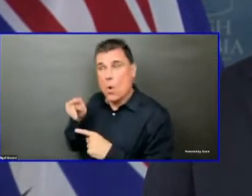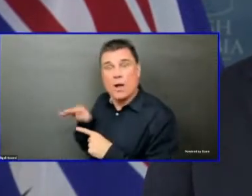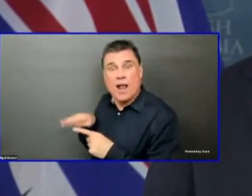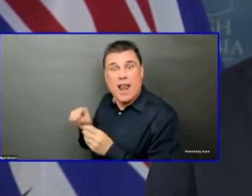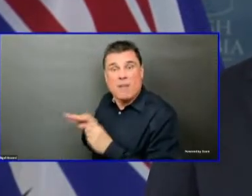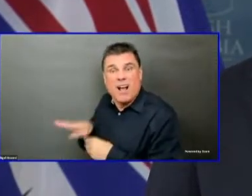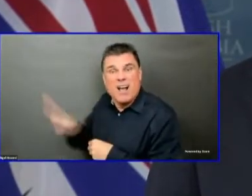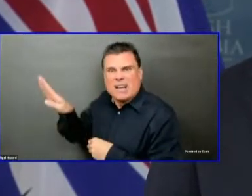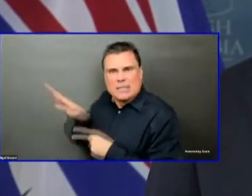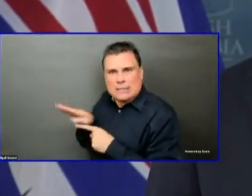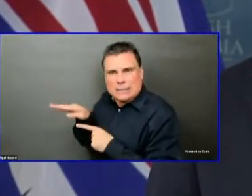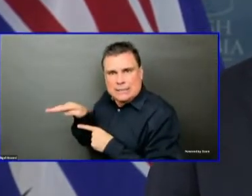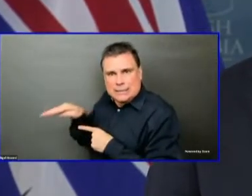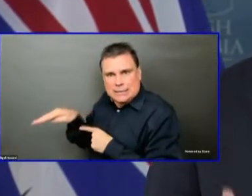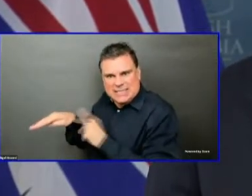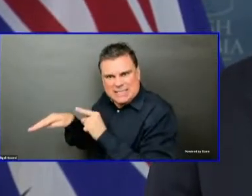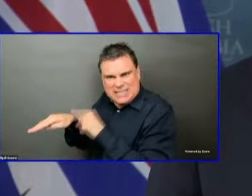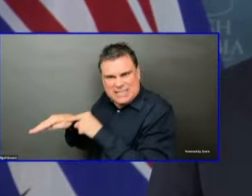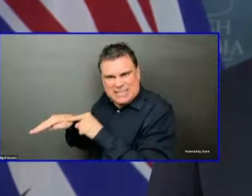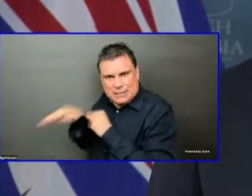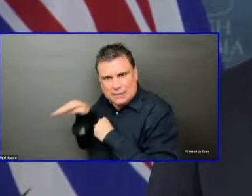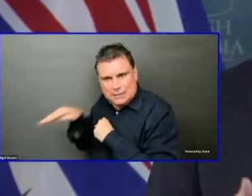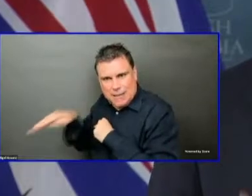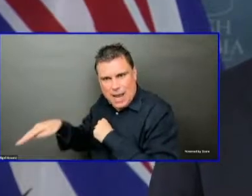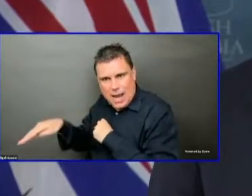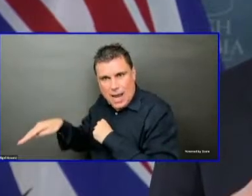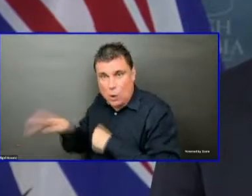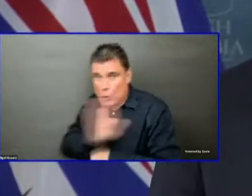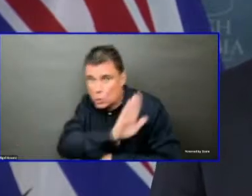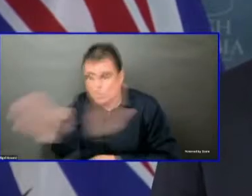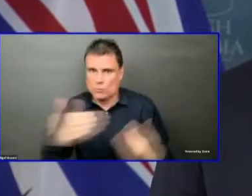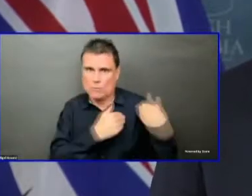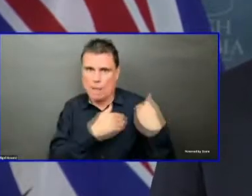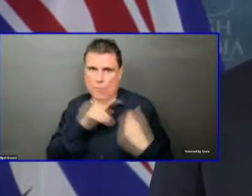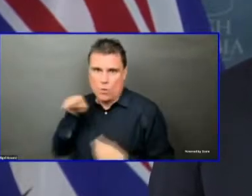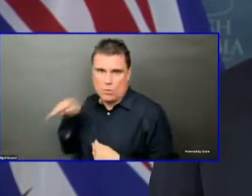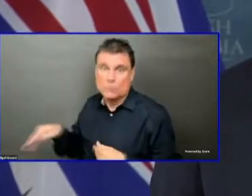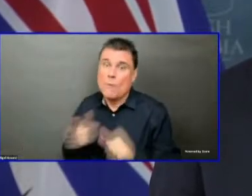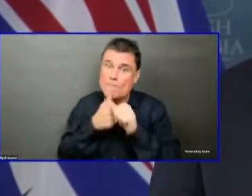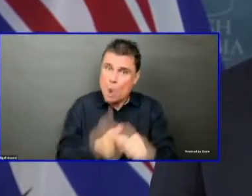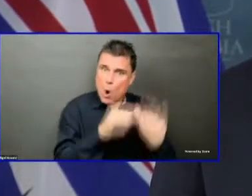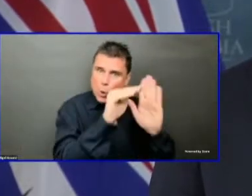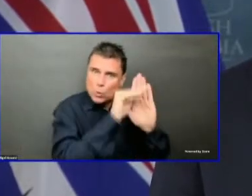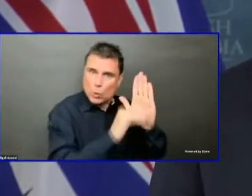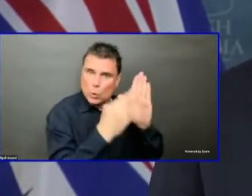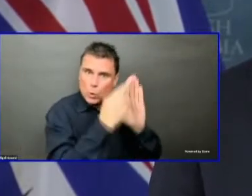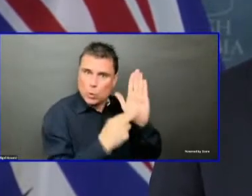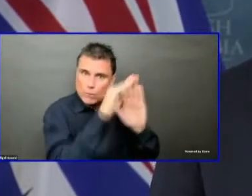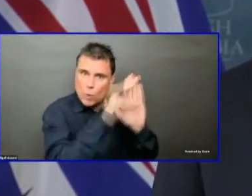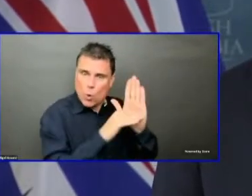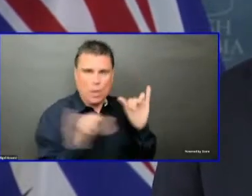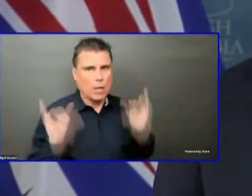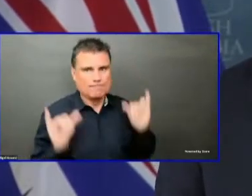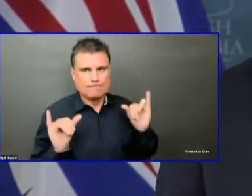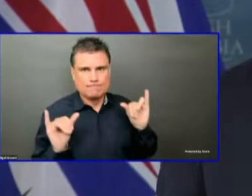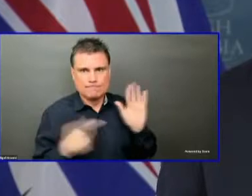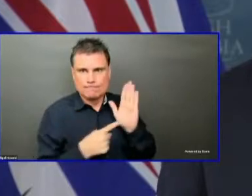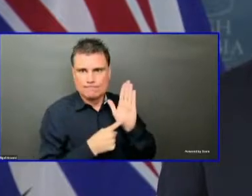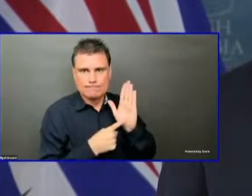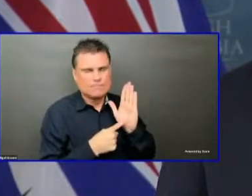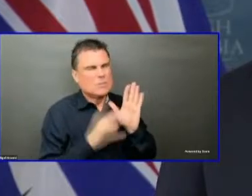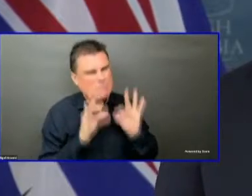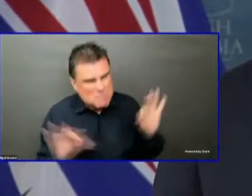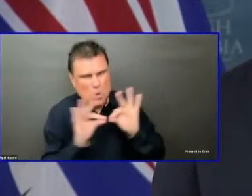have been extended, and why we continue to need to take action in this crucial time as we're developing our immunization campaign